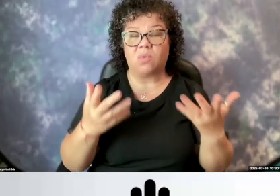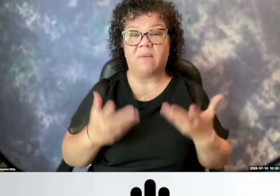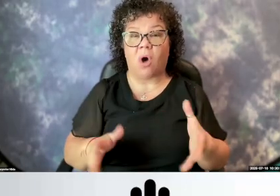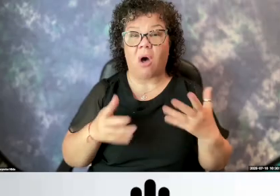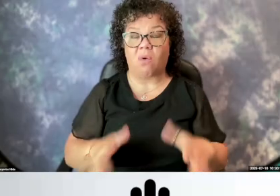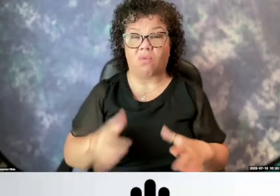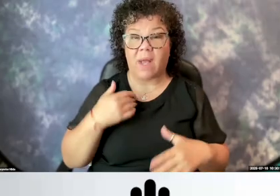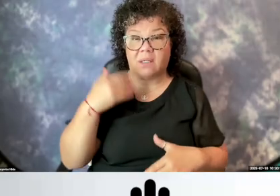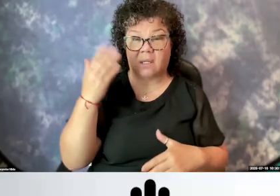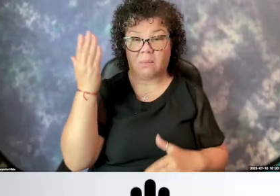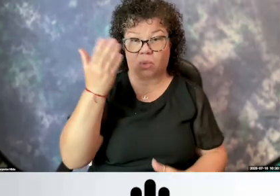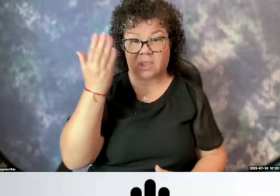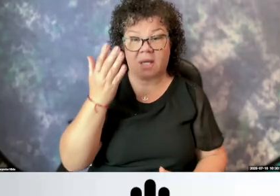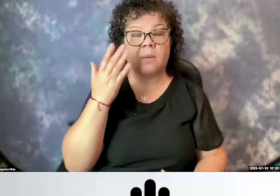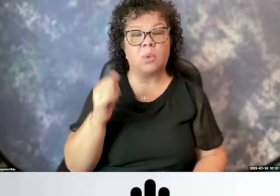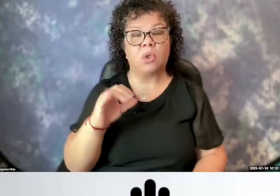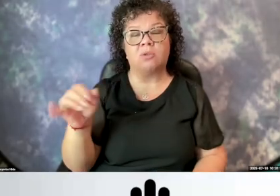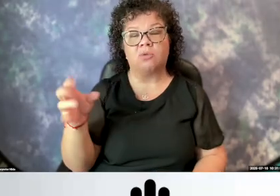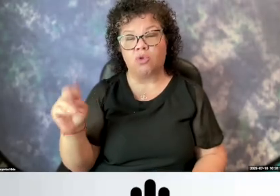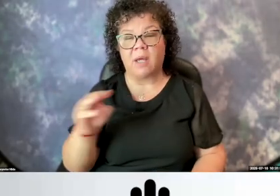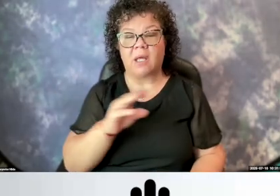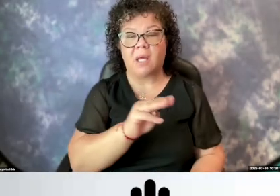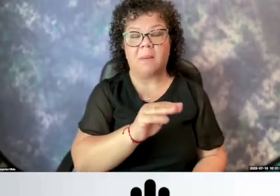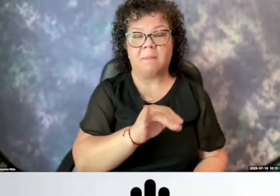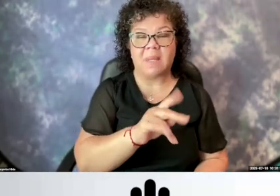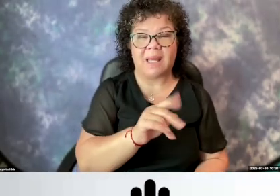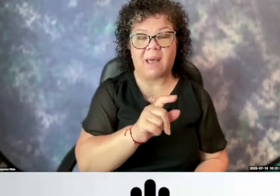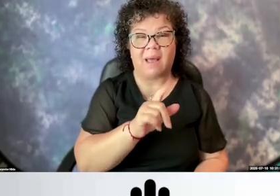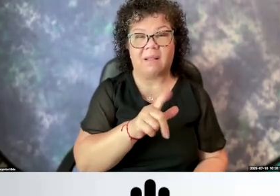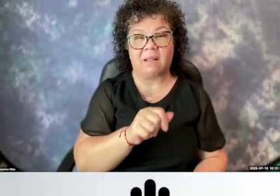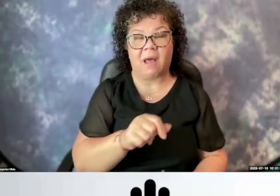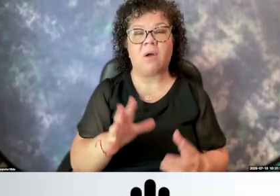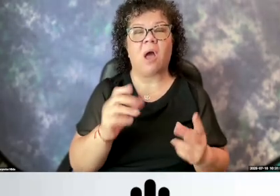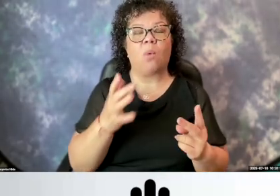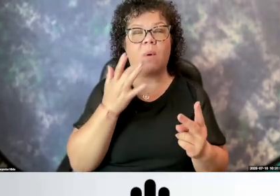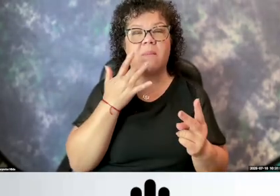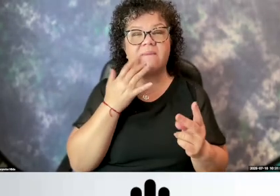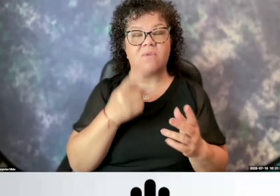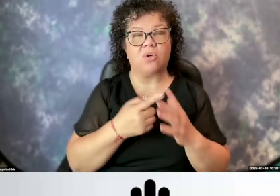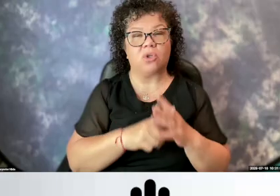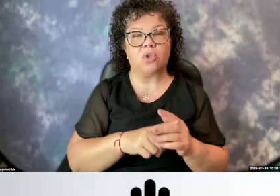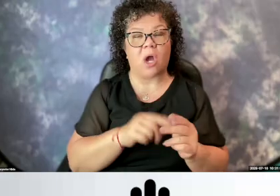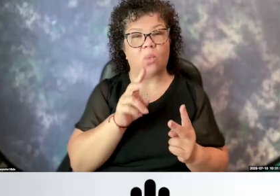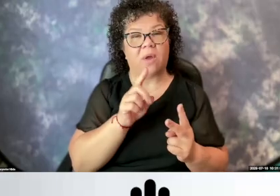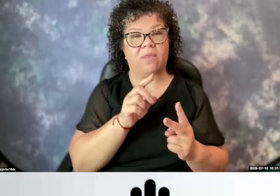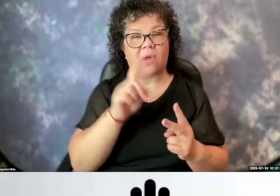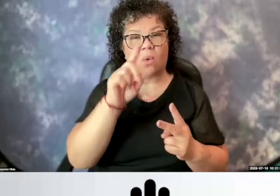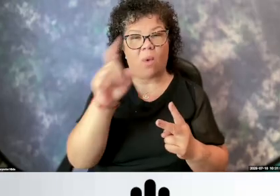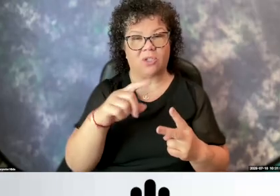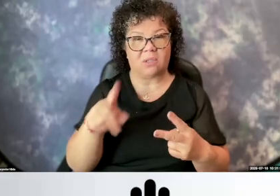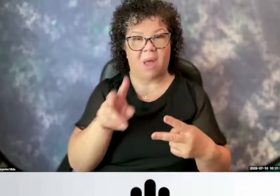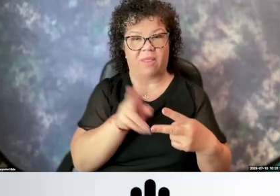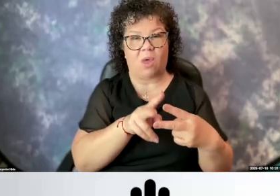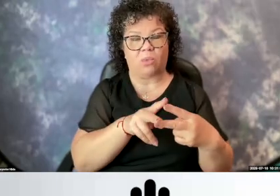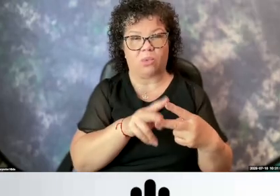because John and Michaela just presented, I would prefer to start with questions on their presentation and then loop